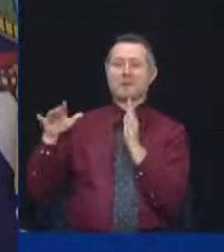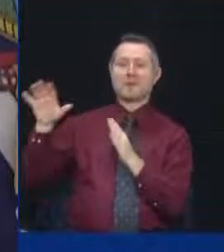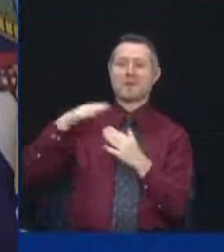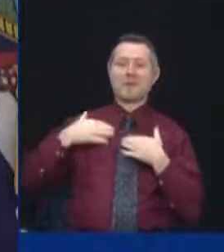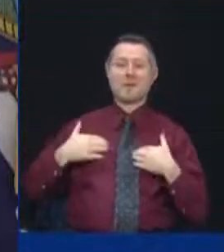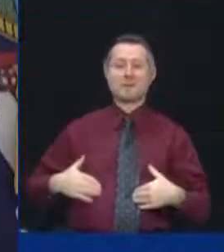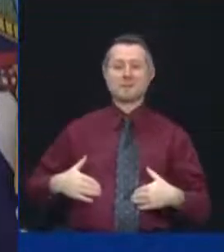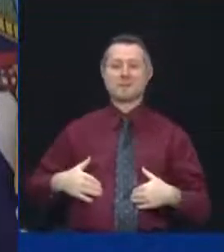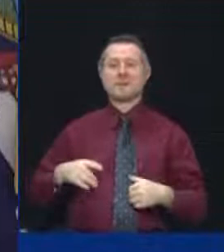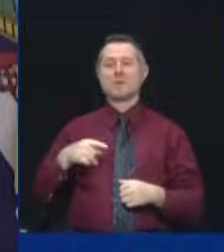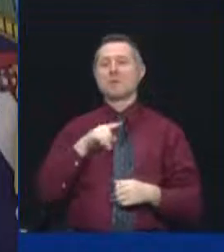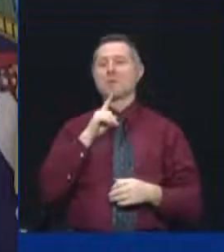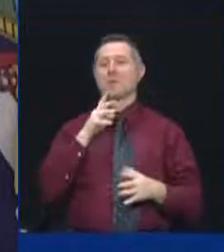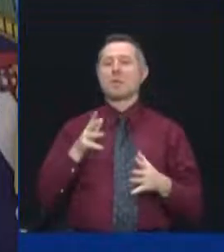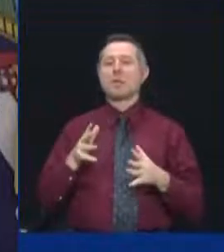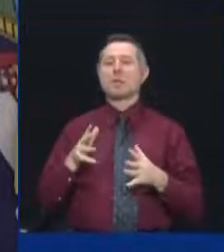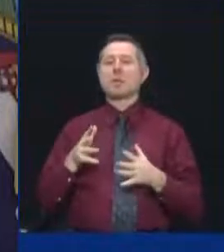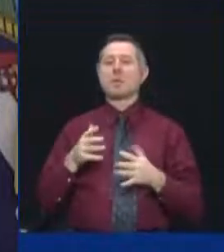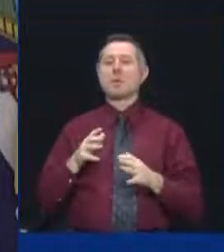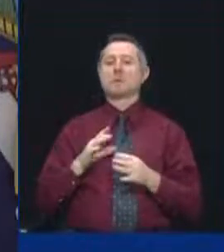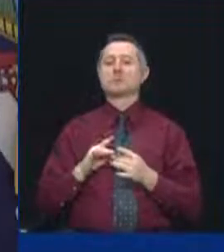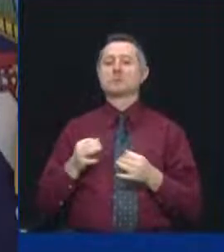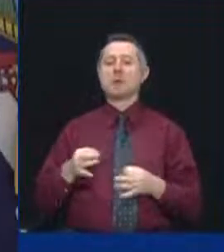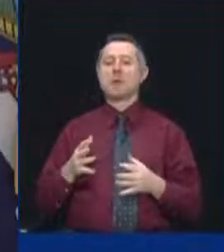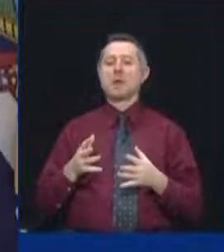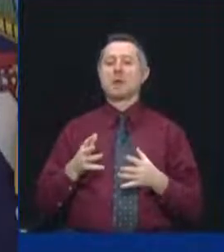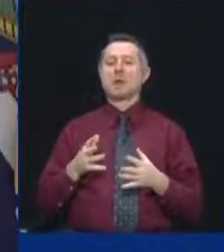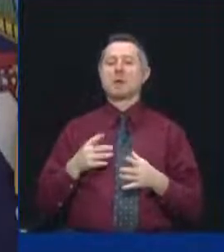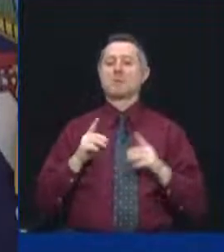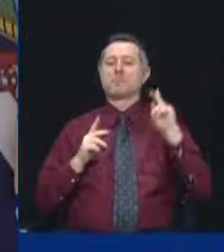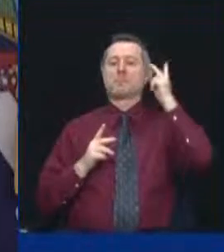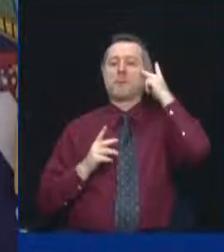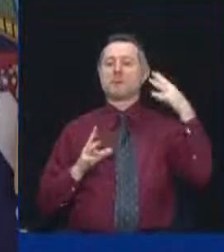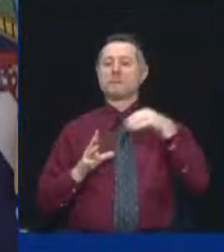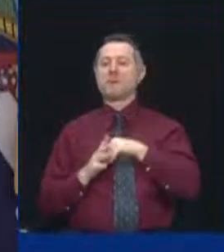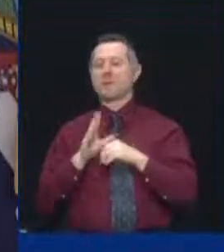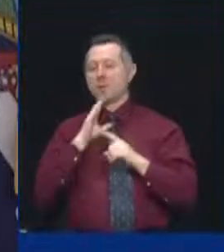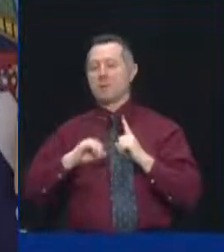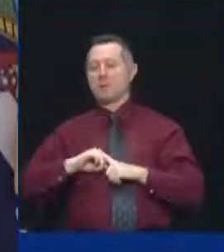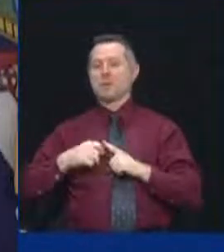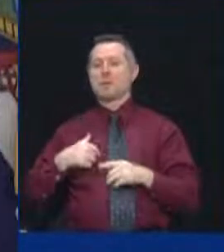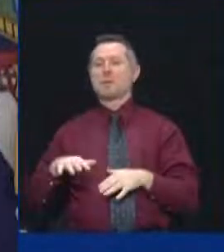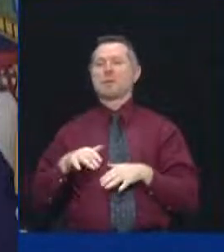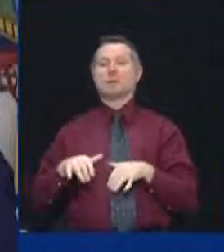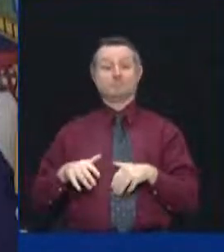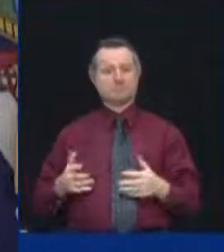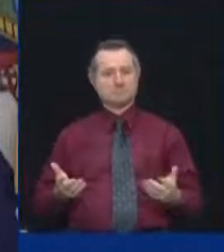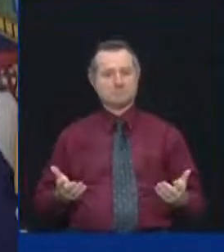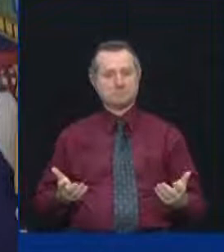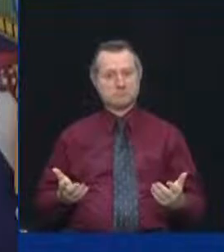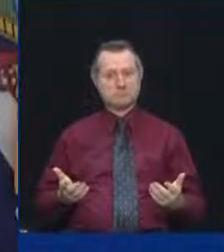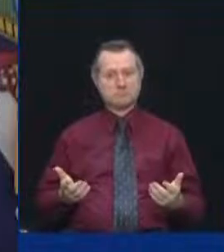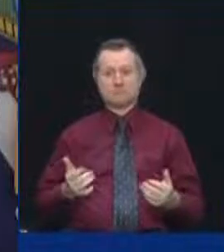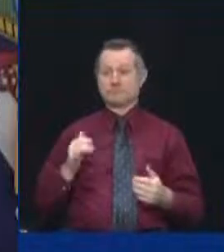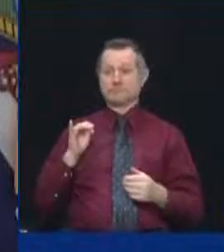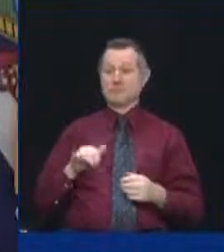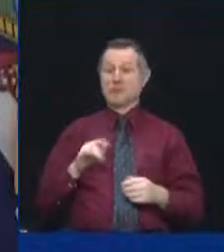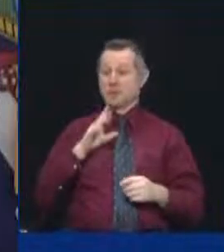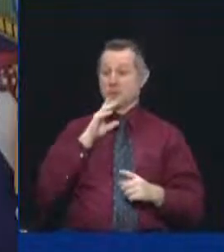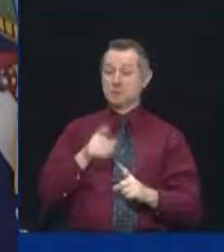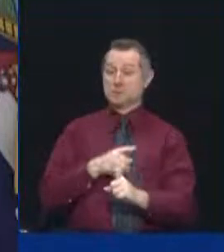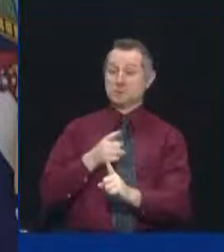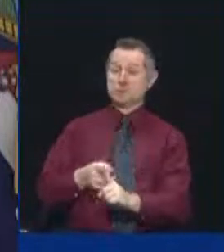put them through a political filter. And that's what this federal government did. It was never about public health. It was never